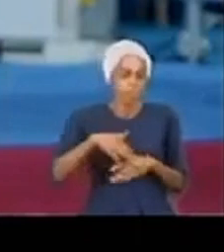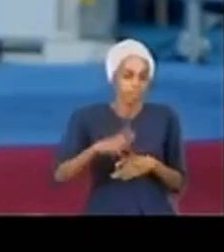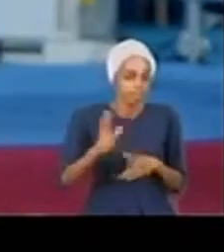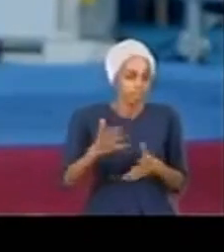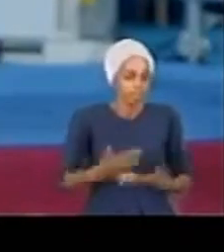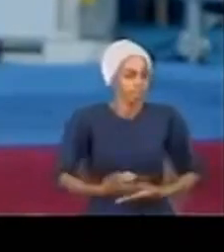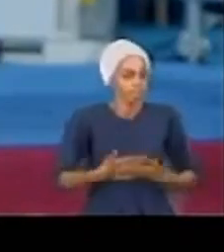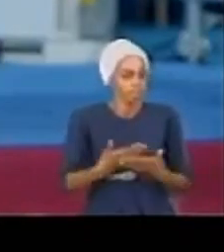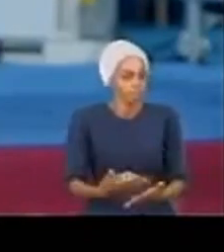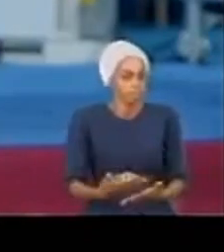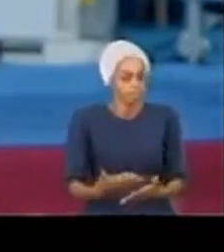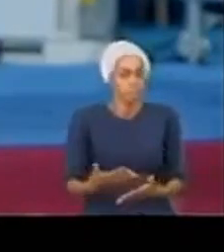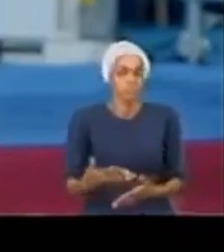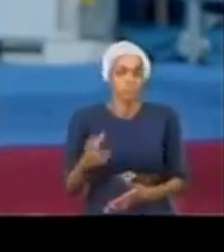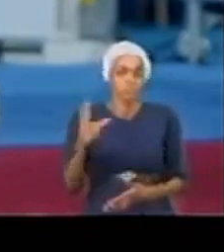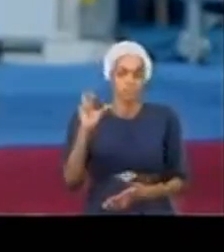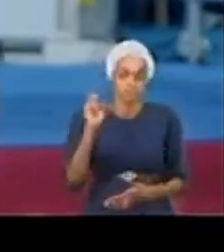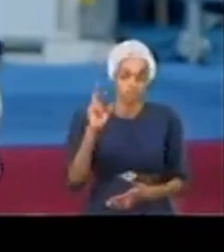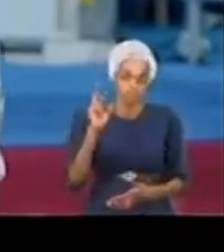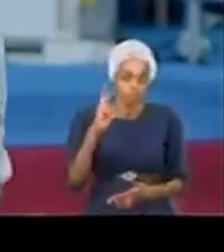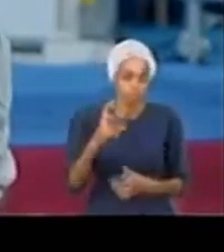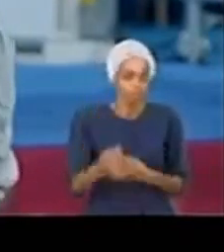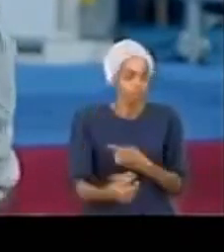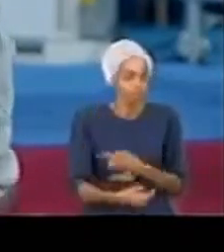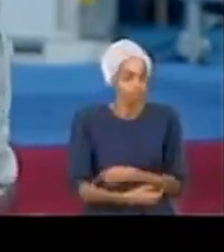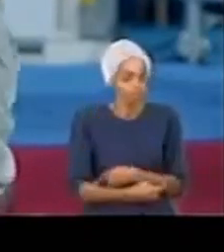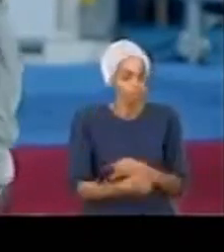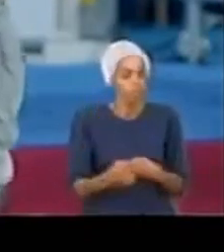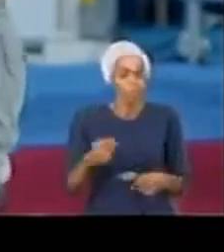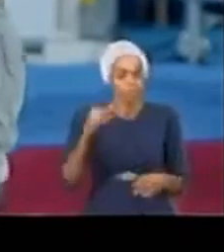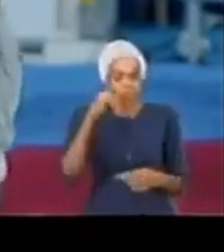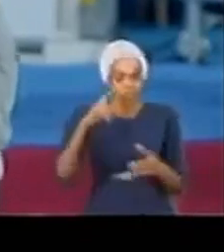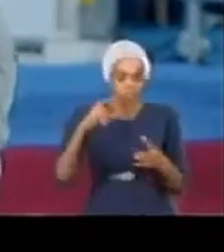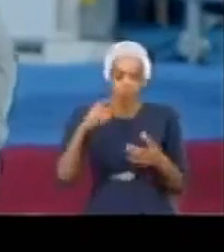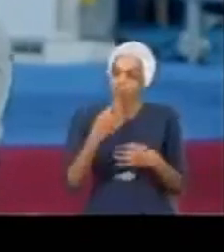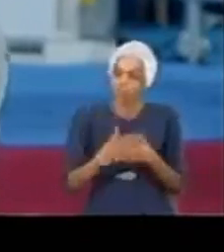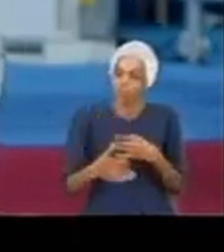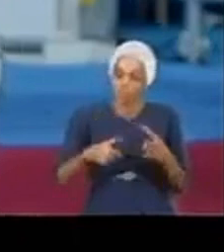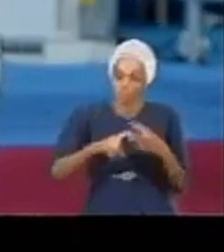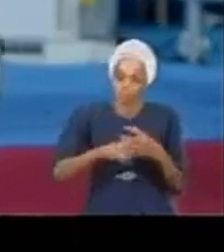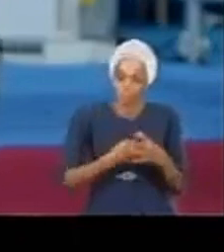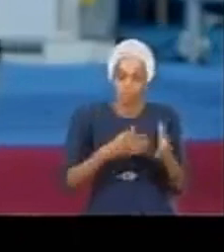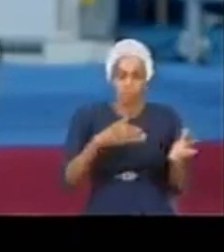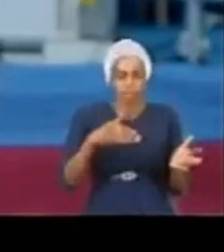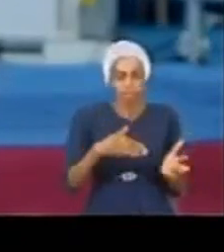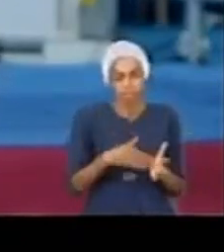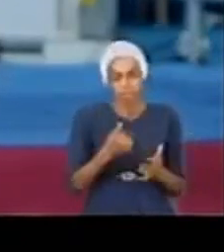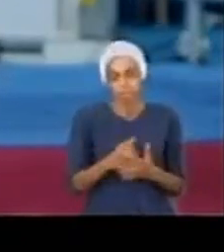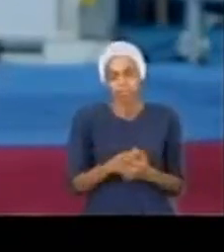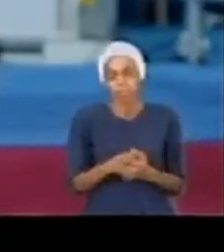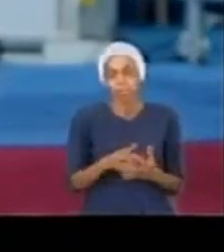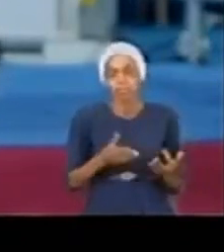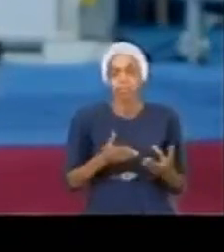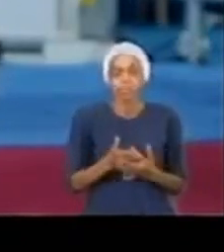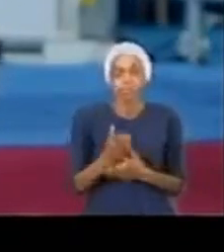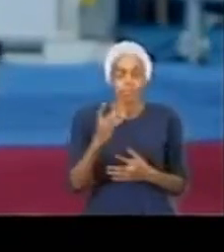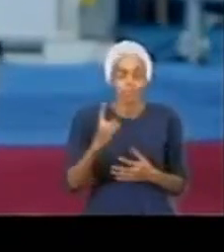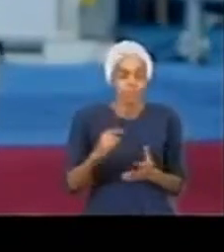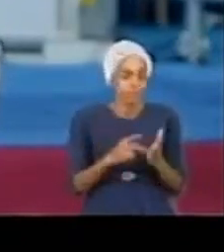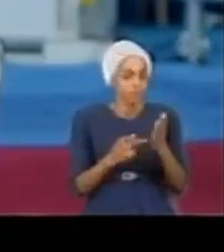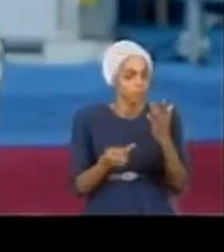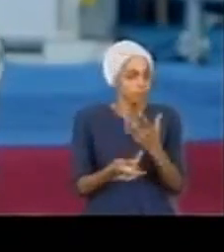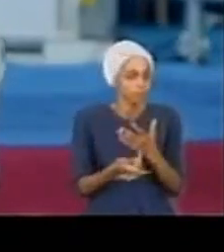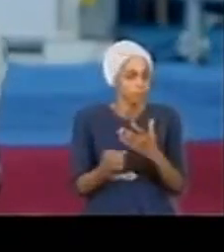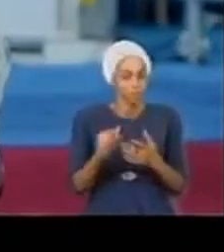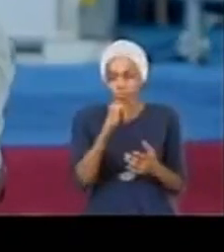but I was online. Then our Father and the Lord prayed, and I received